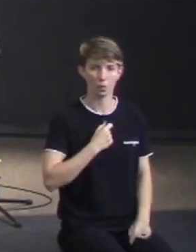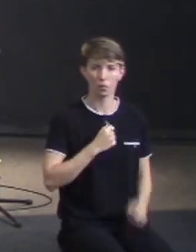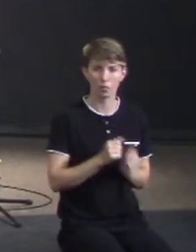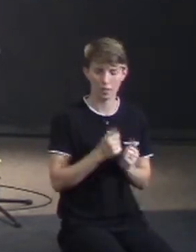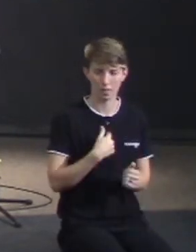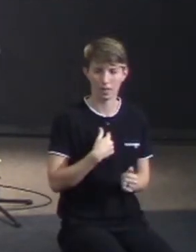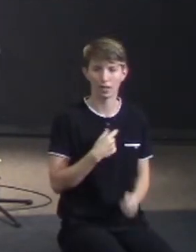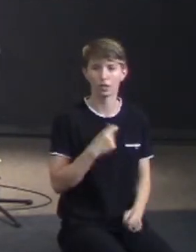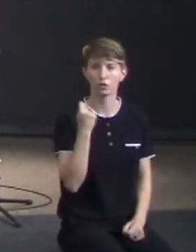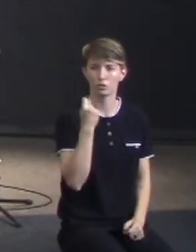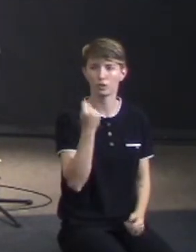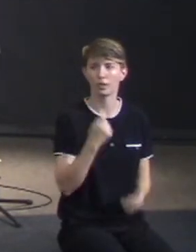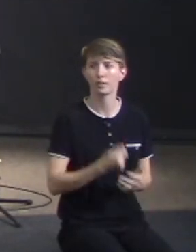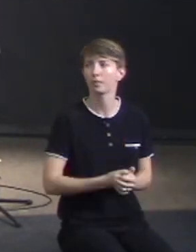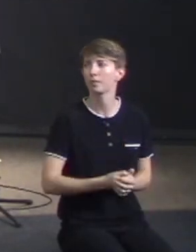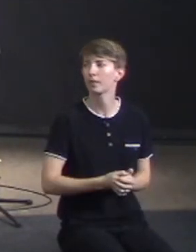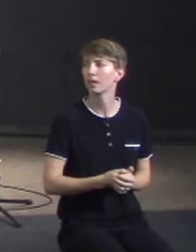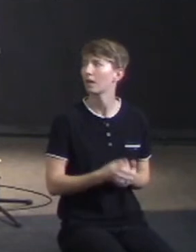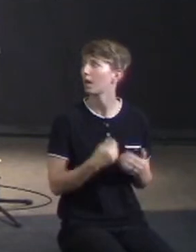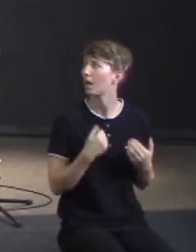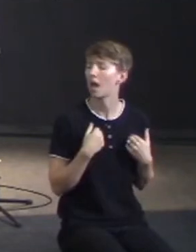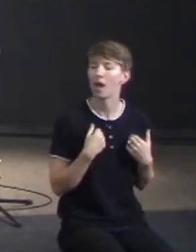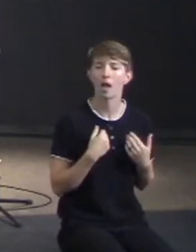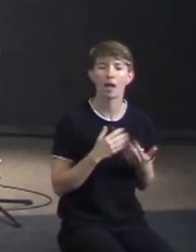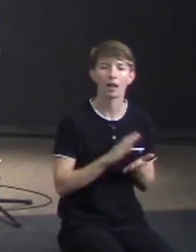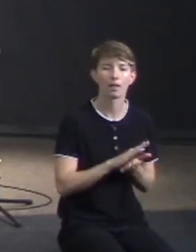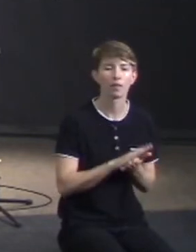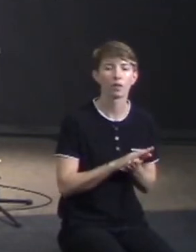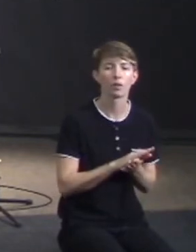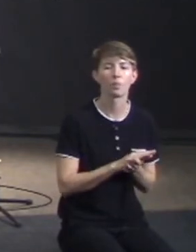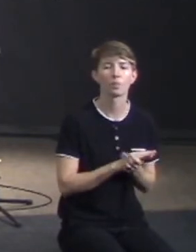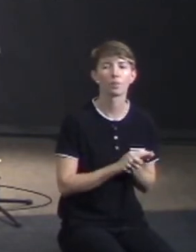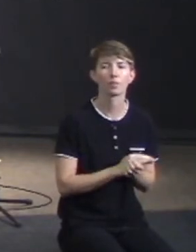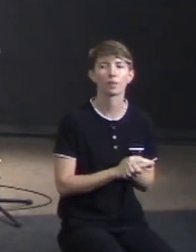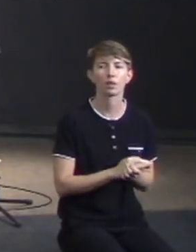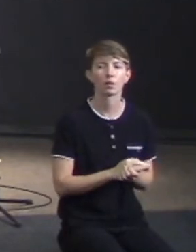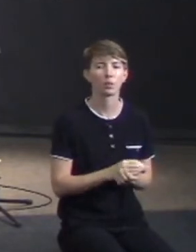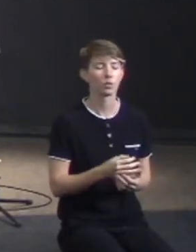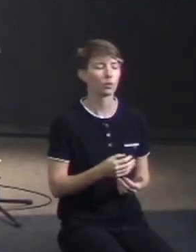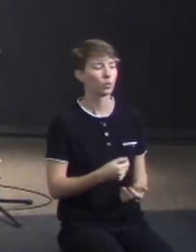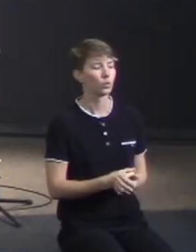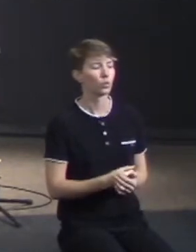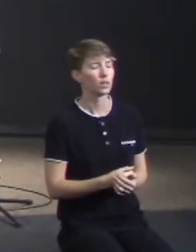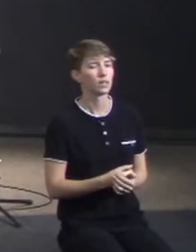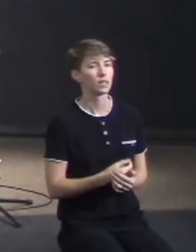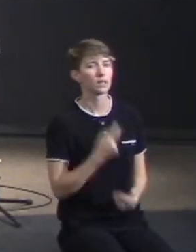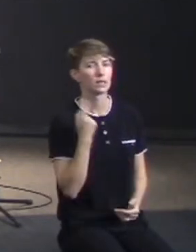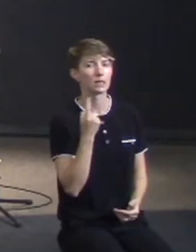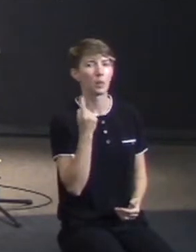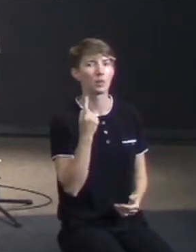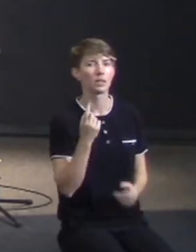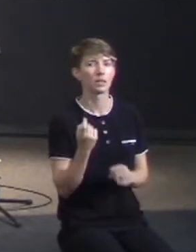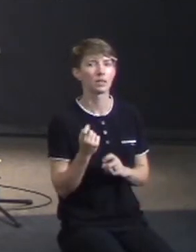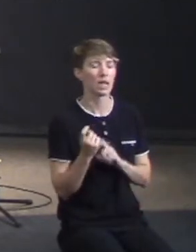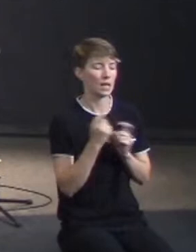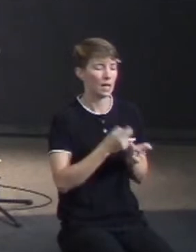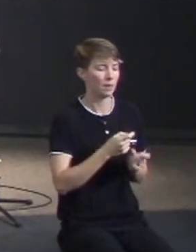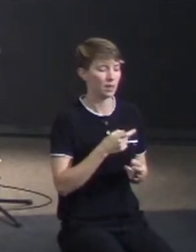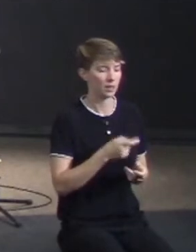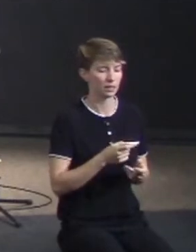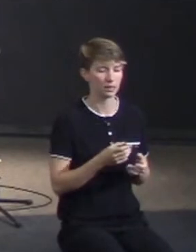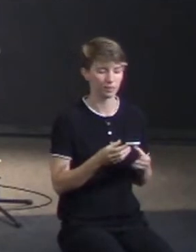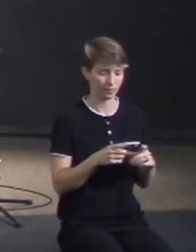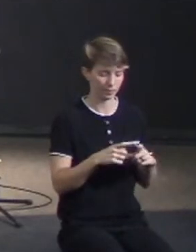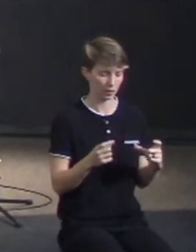says, hey, Forrest, I got an envelope. I want to meet you with you, and I want to talk to you. And so we do. He said, hey, someone just gave me this envelope. I don't know what it is, but I